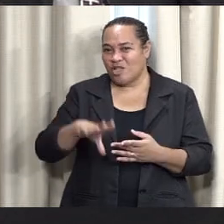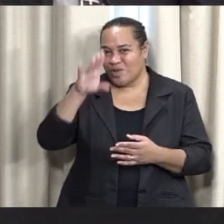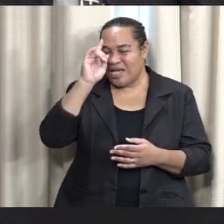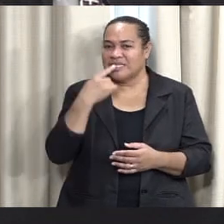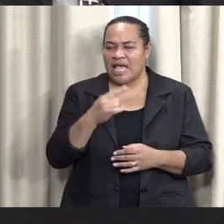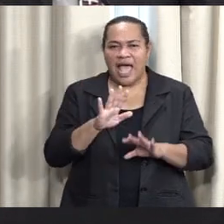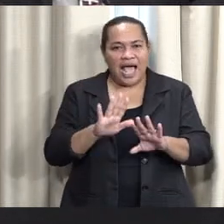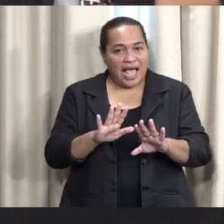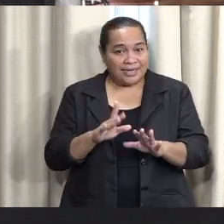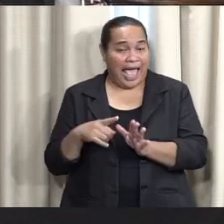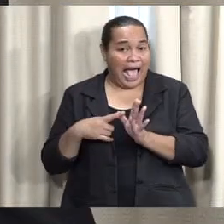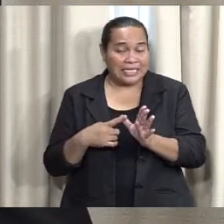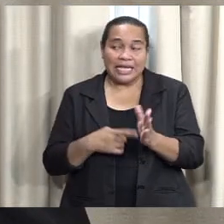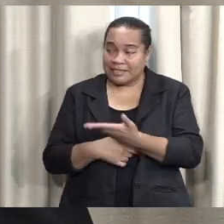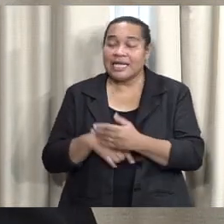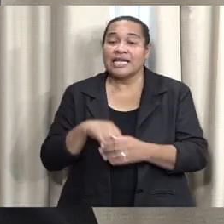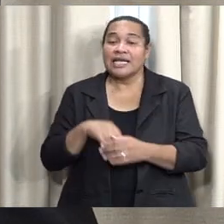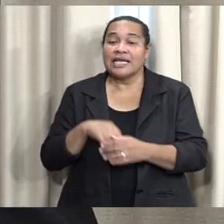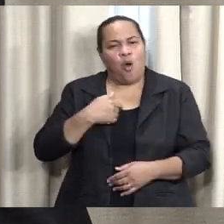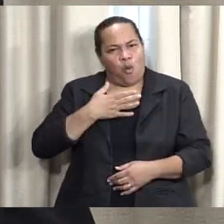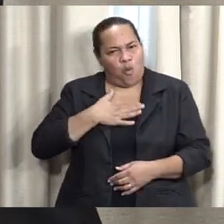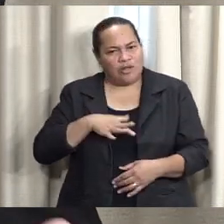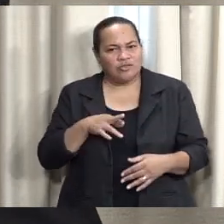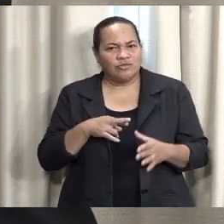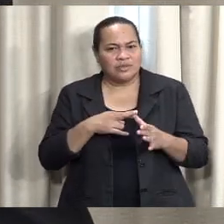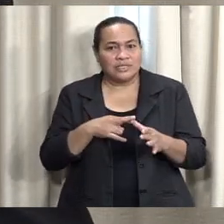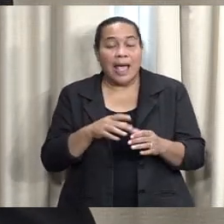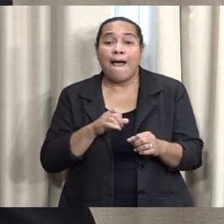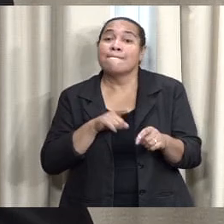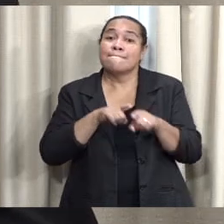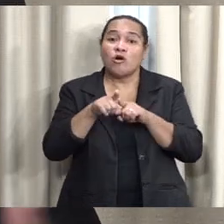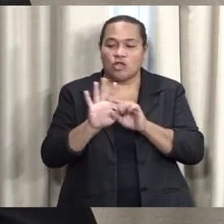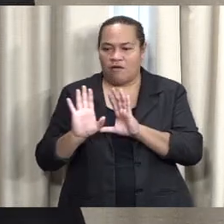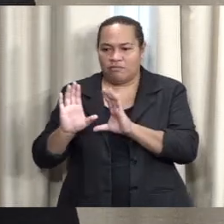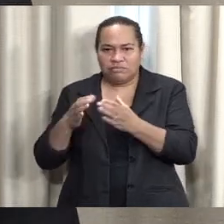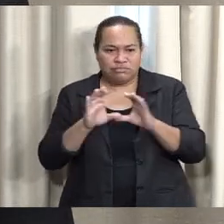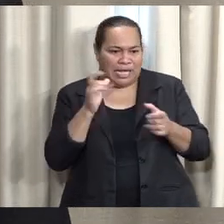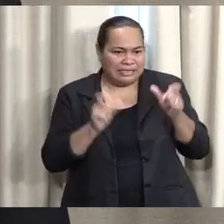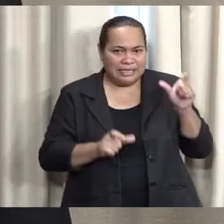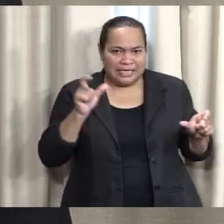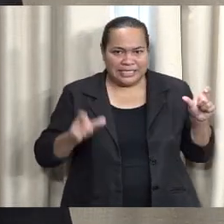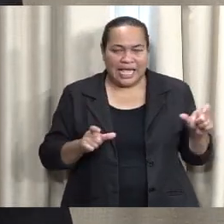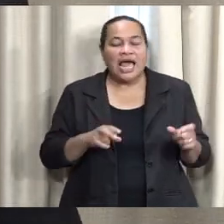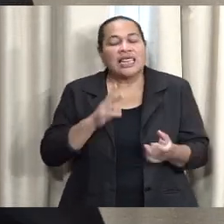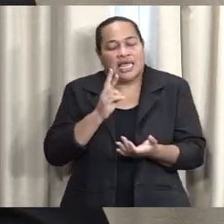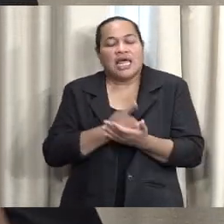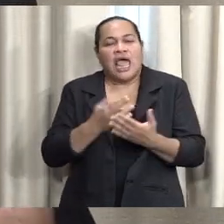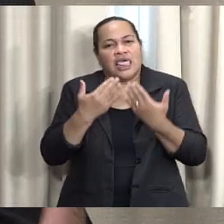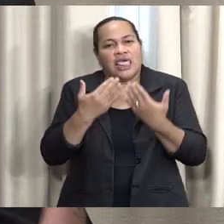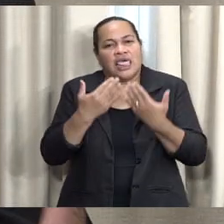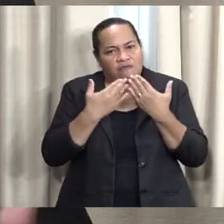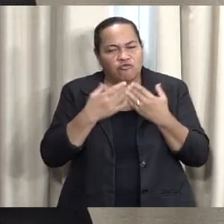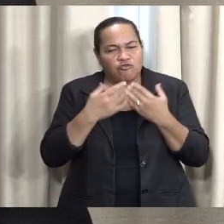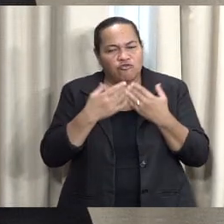just wanted to respond that majority of the stakeholders in the industry really appreciated the